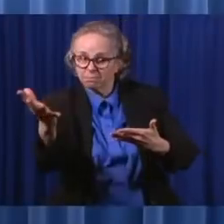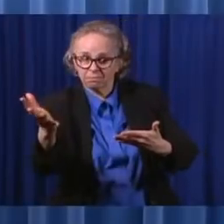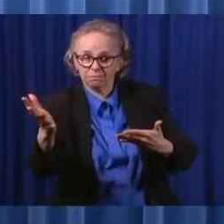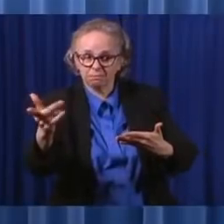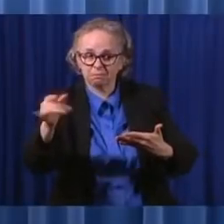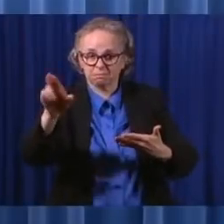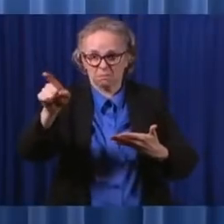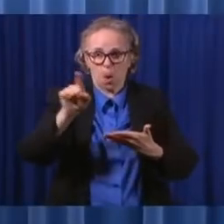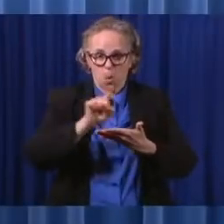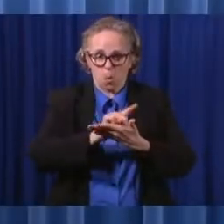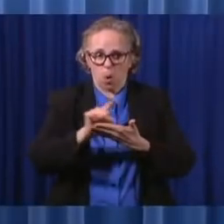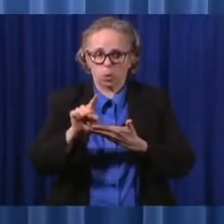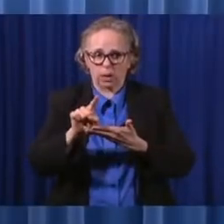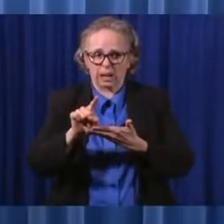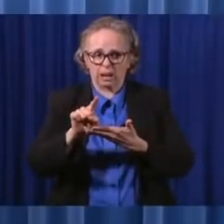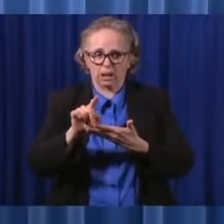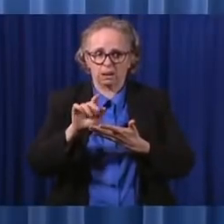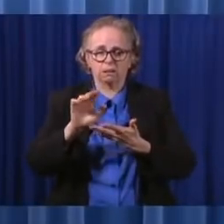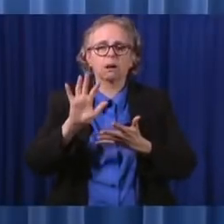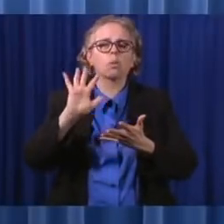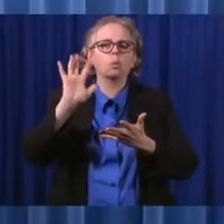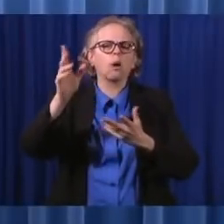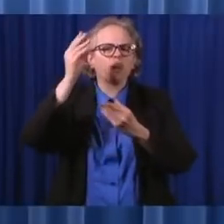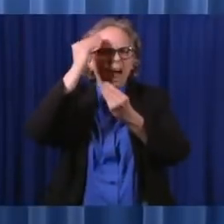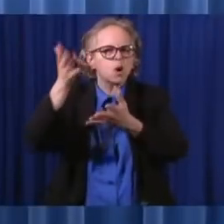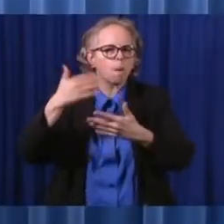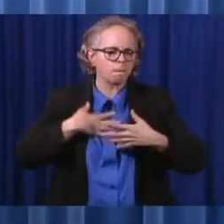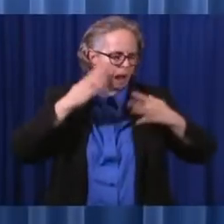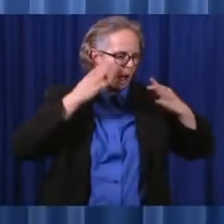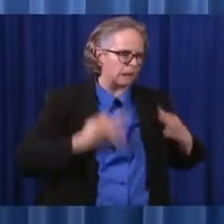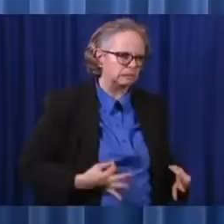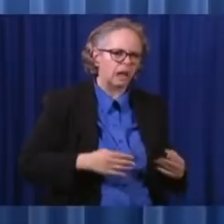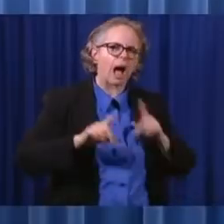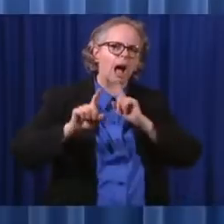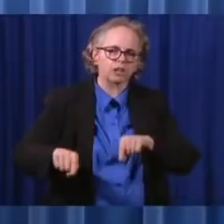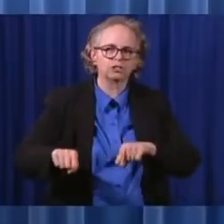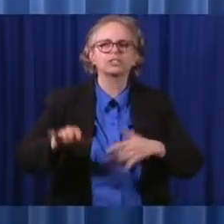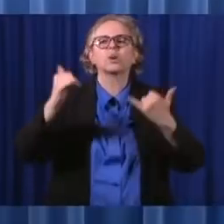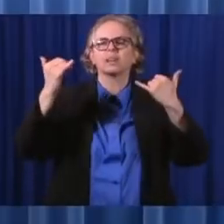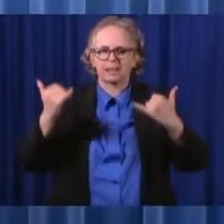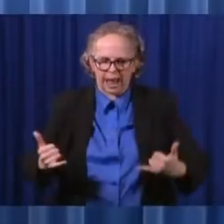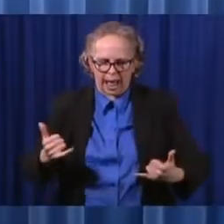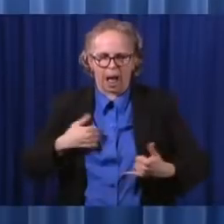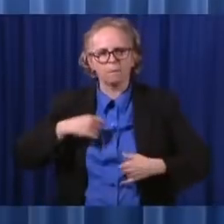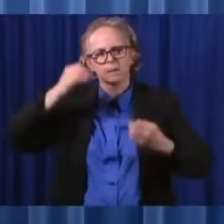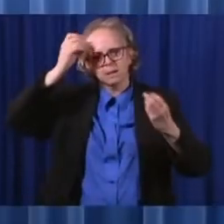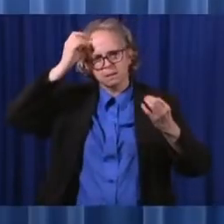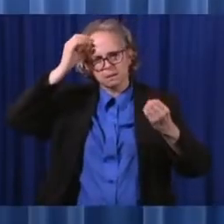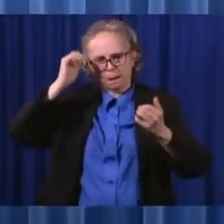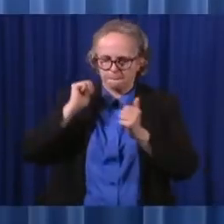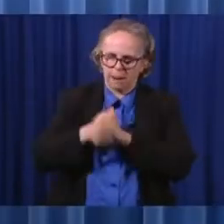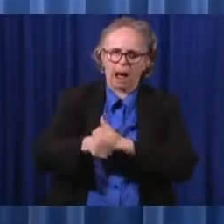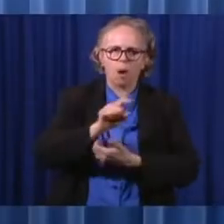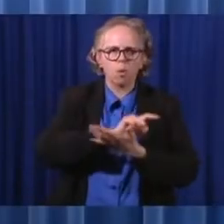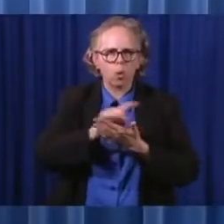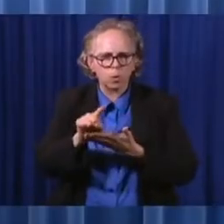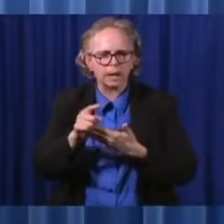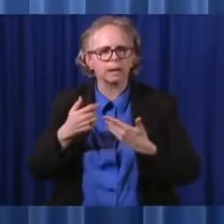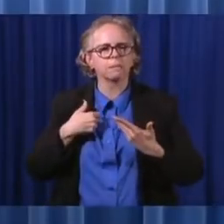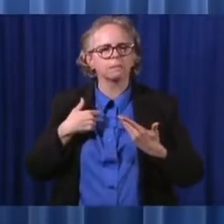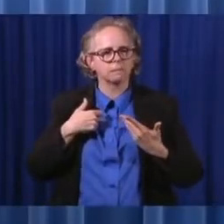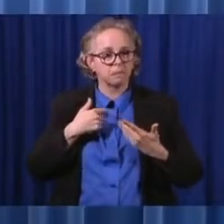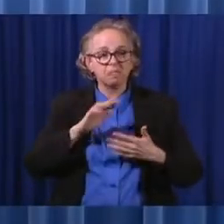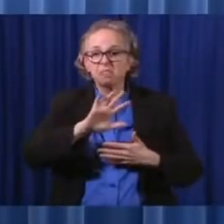get back with them. And so it has been a week. We have now had the chance to review all of